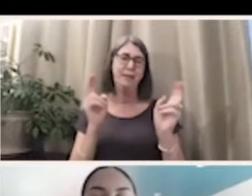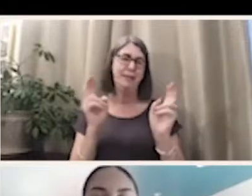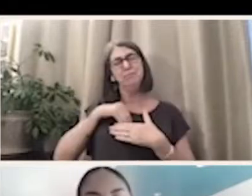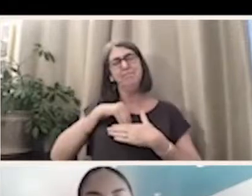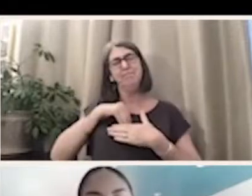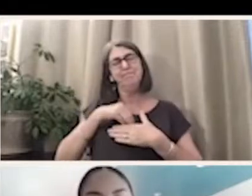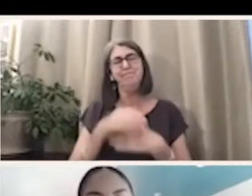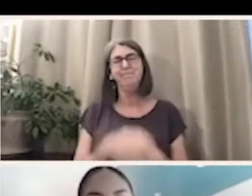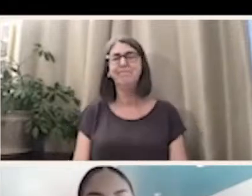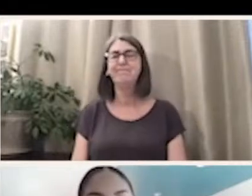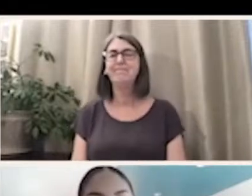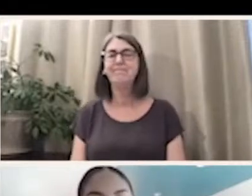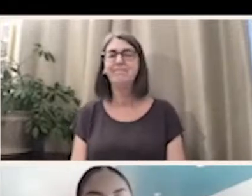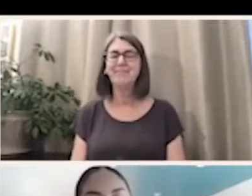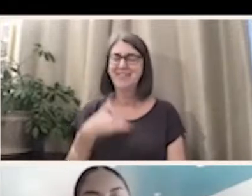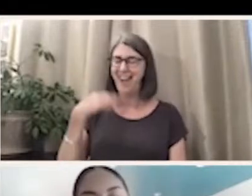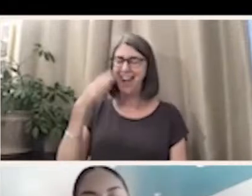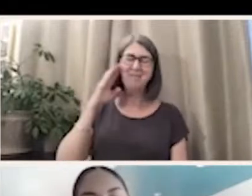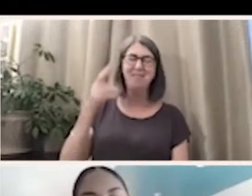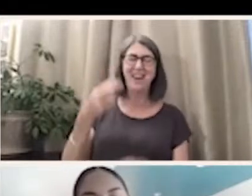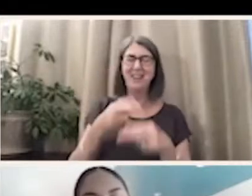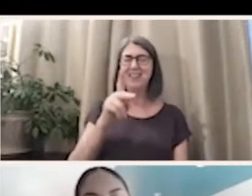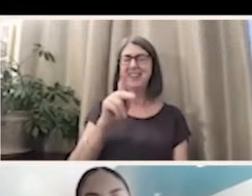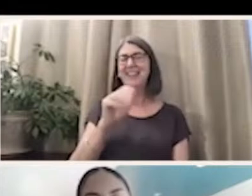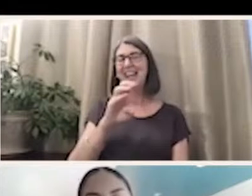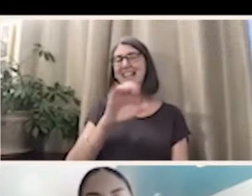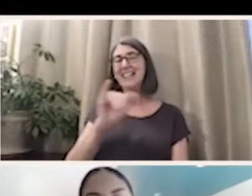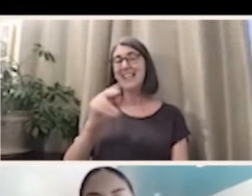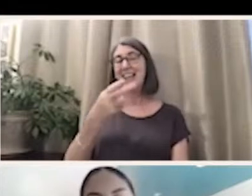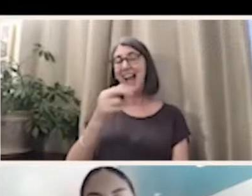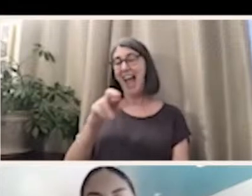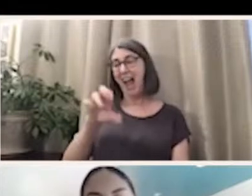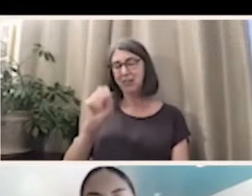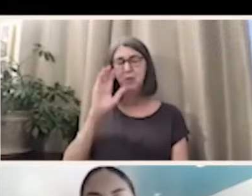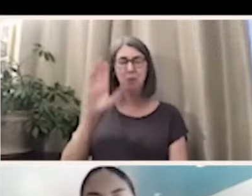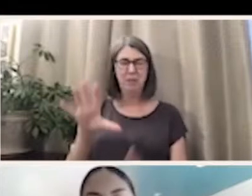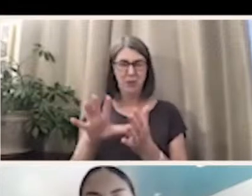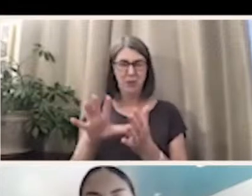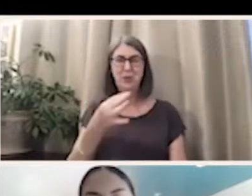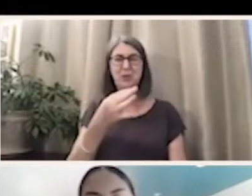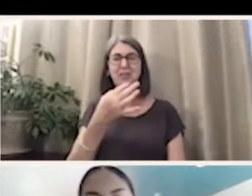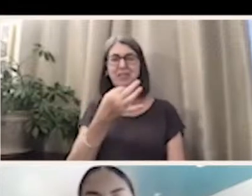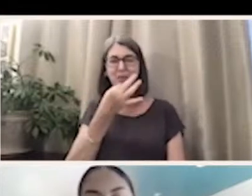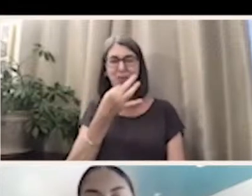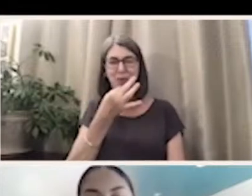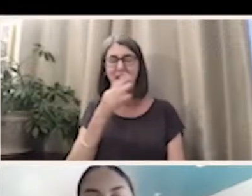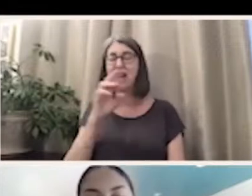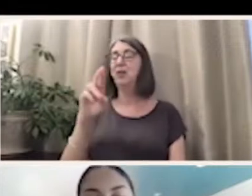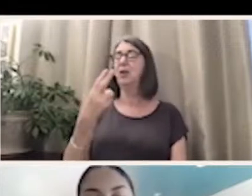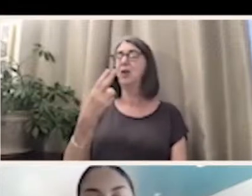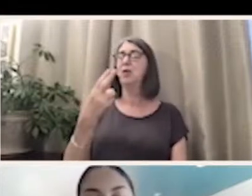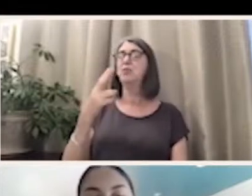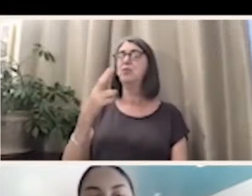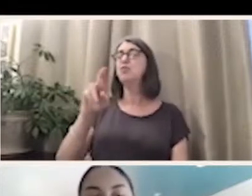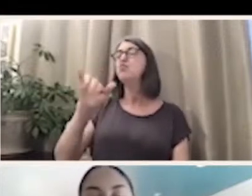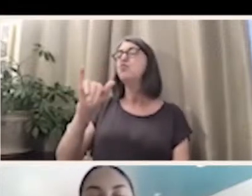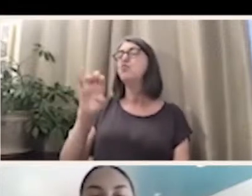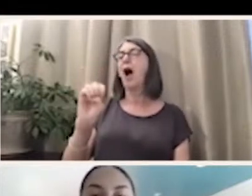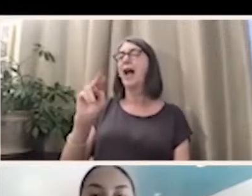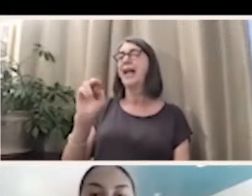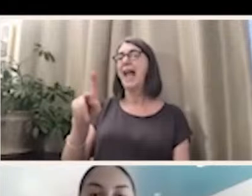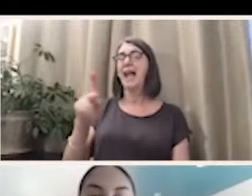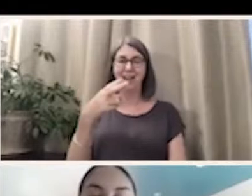way. Hi, my name is Casey Harris. I will be a senior soon and I attend Rhinebeck High School. The way